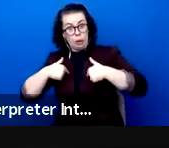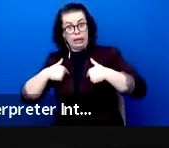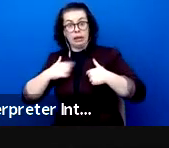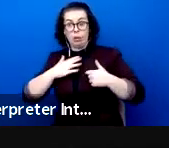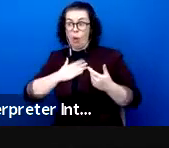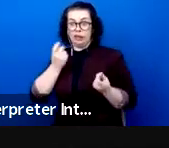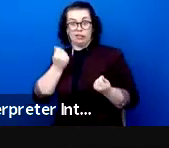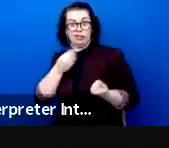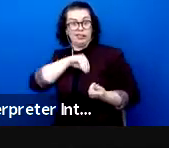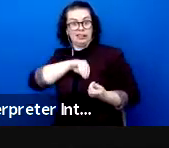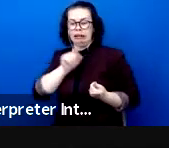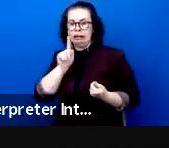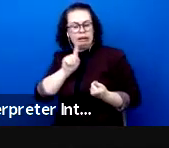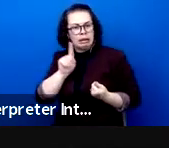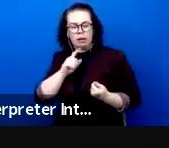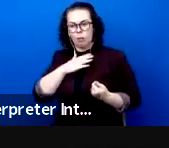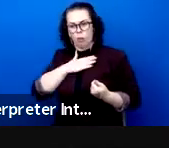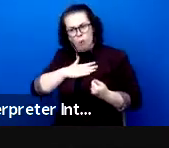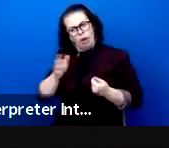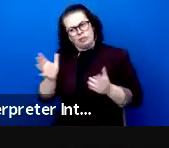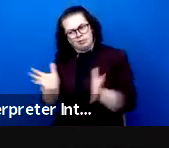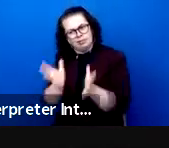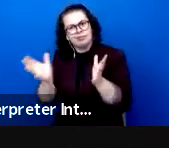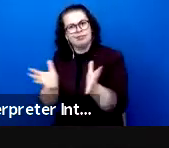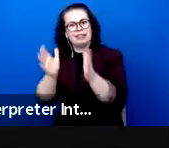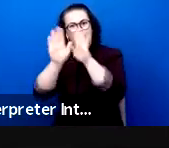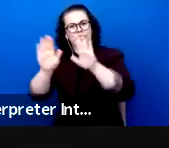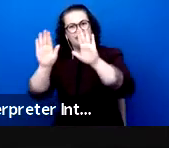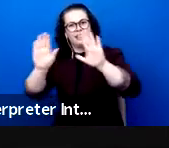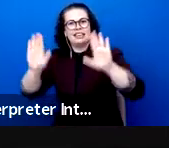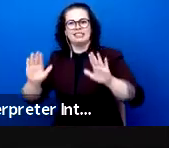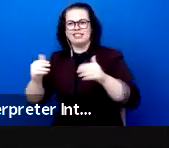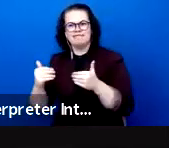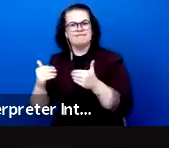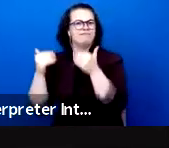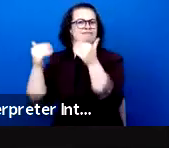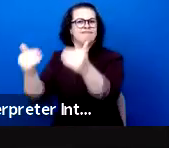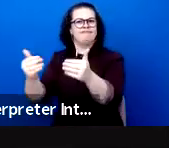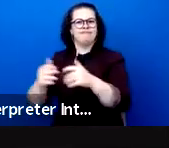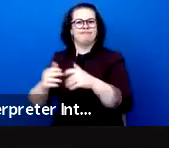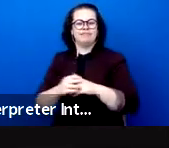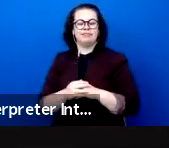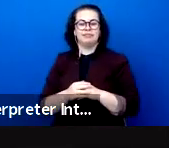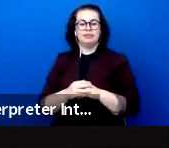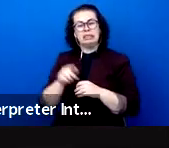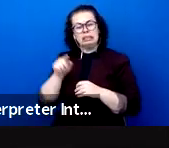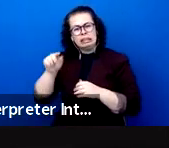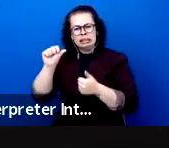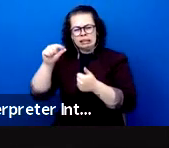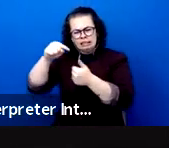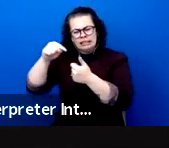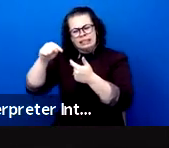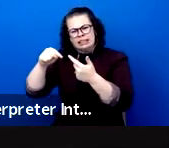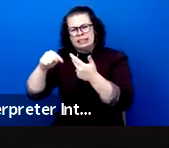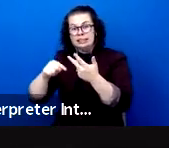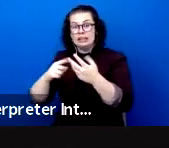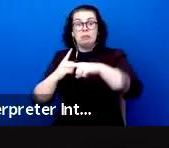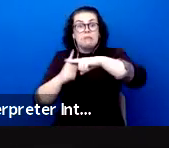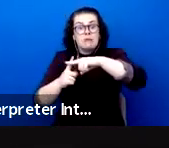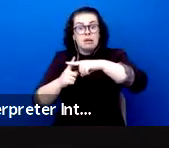And then, beyond all these challenges, the time of crisis has become.